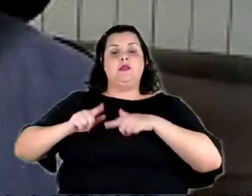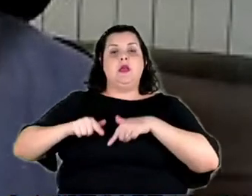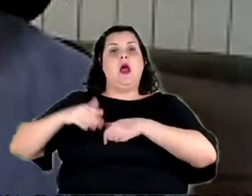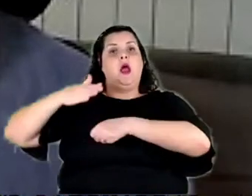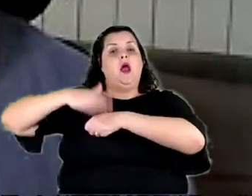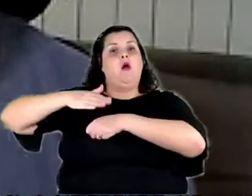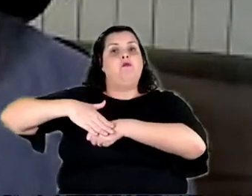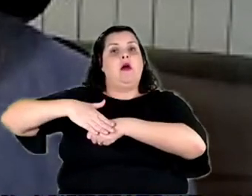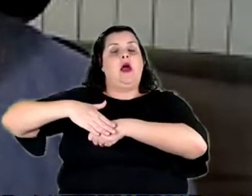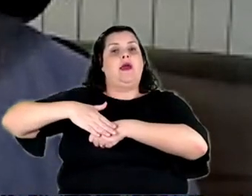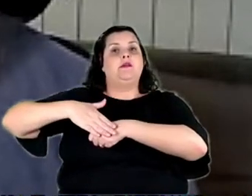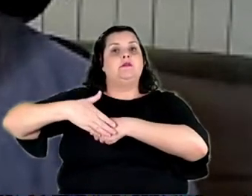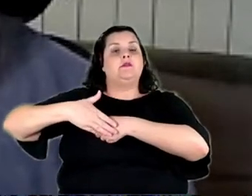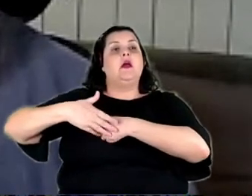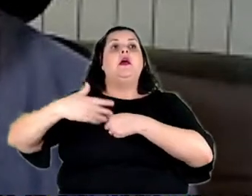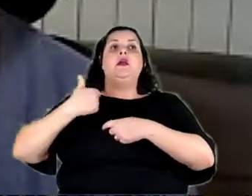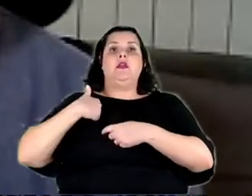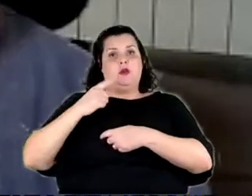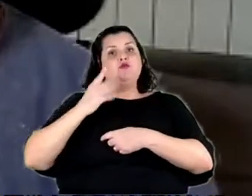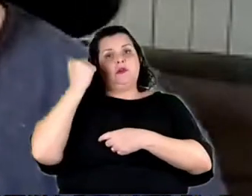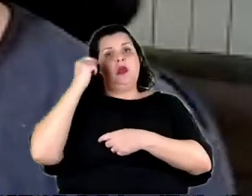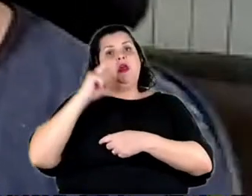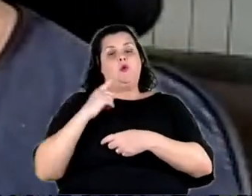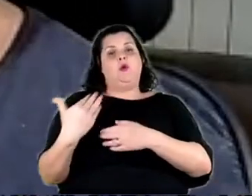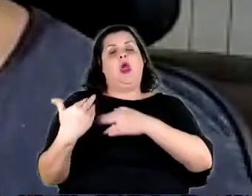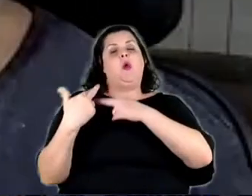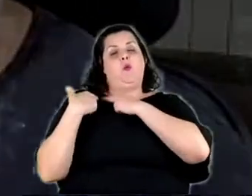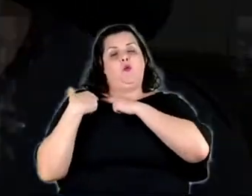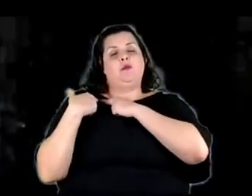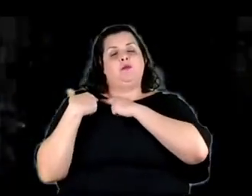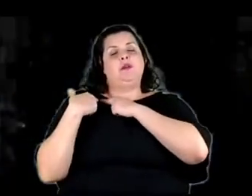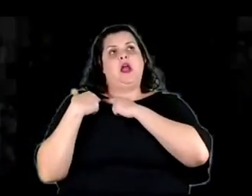experience has really done for me.